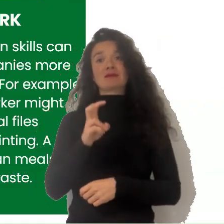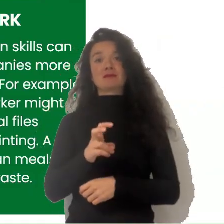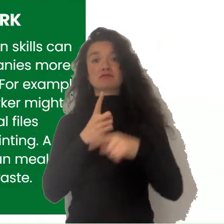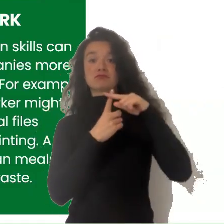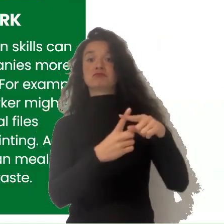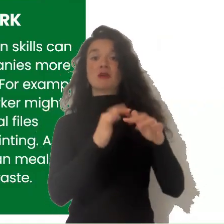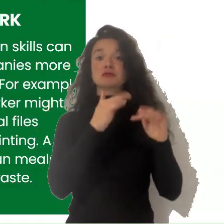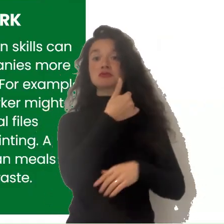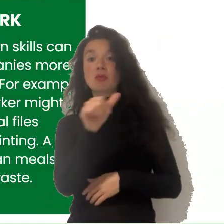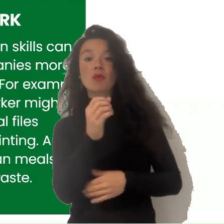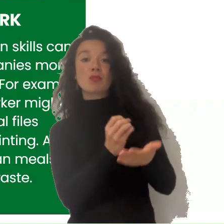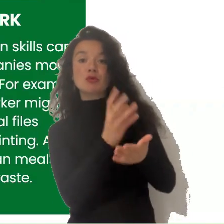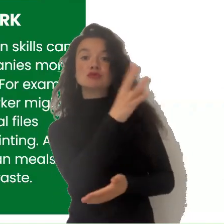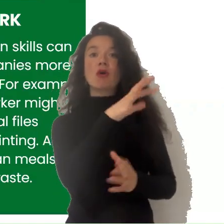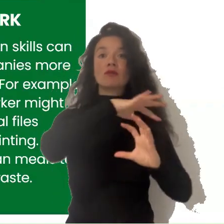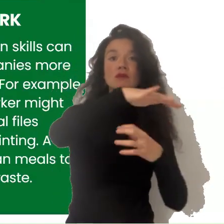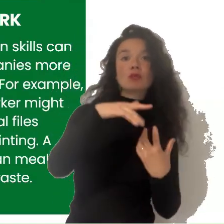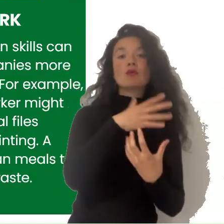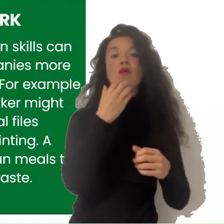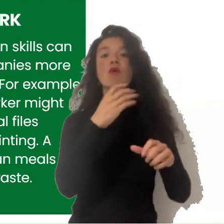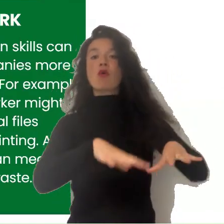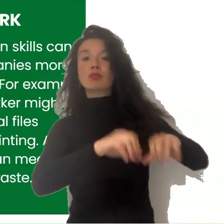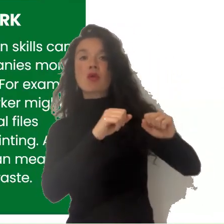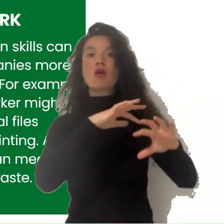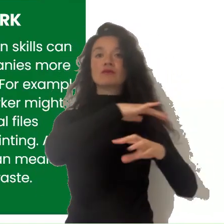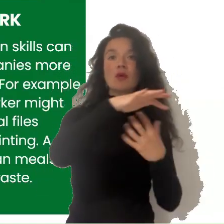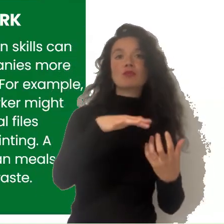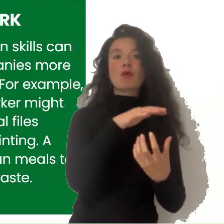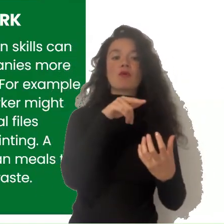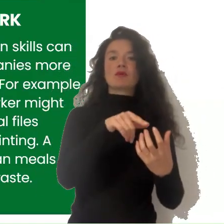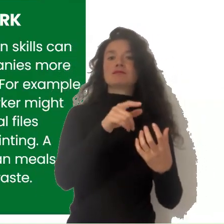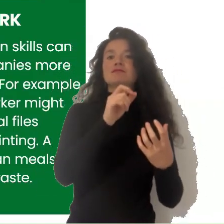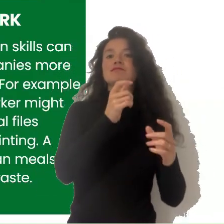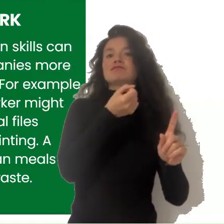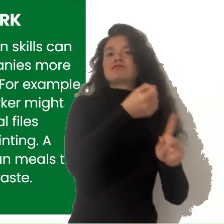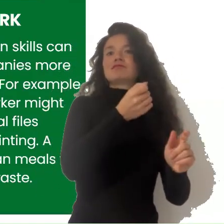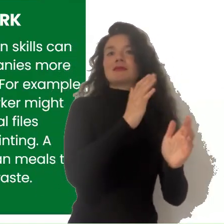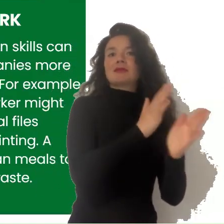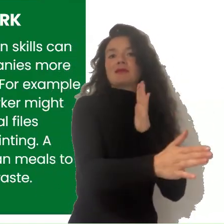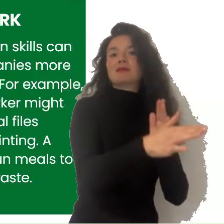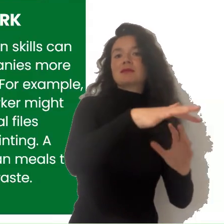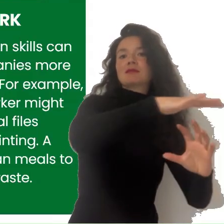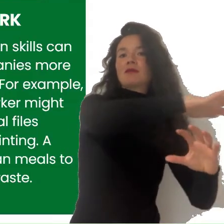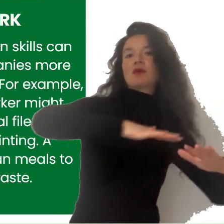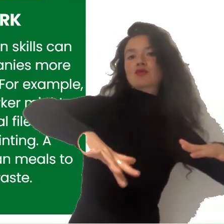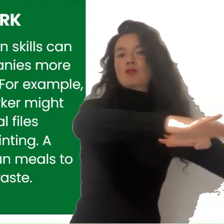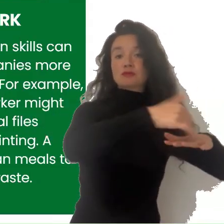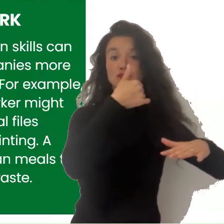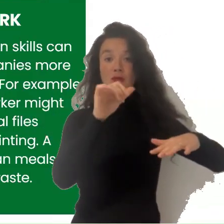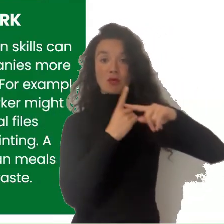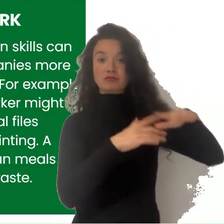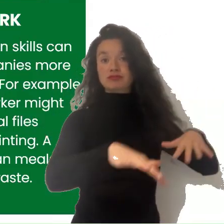home. So you can do daily stuff like save electricity or do recycling and